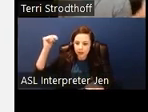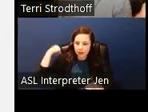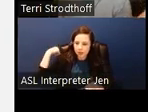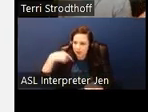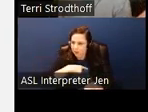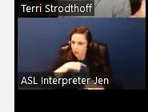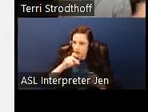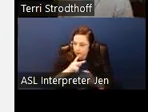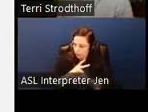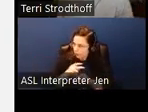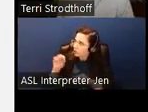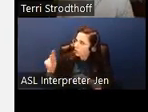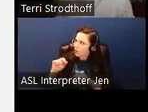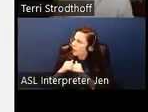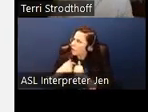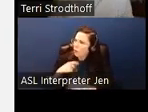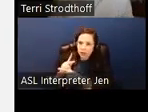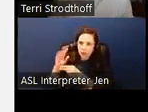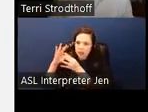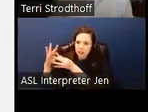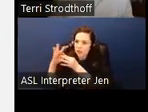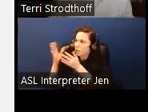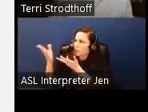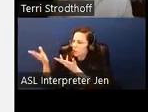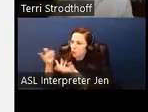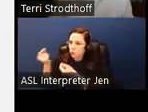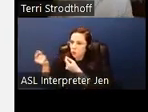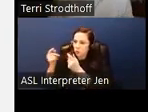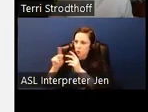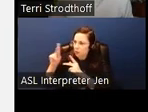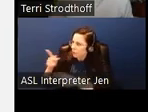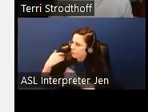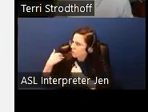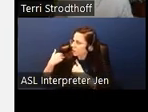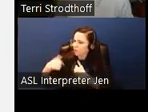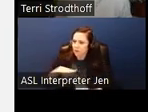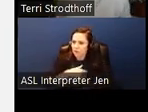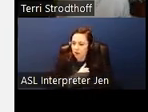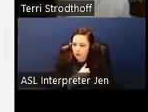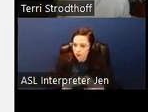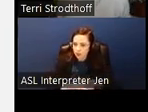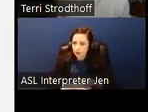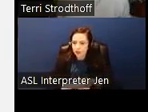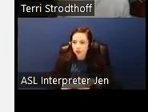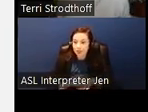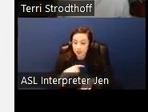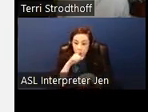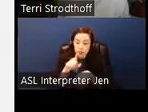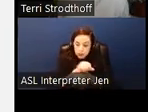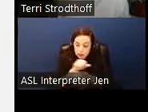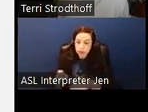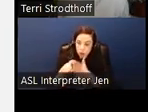what we need to do to keep the attachment with the caregivers, the people who are responsible for us, because we literally need them to